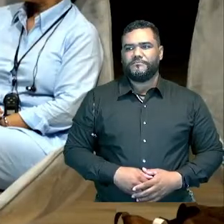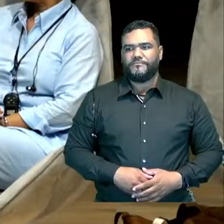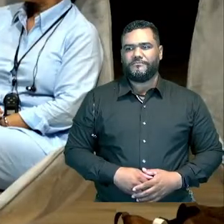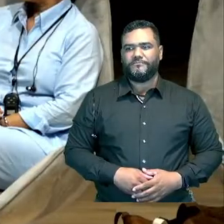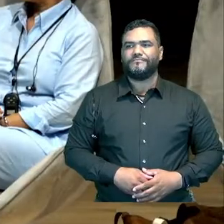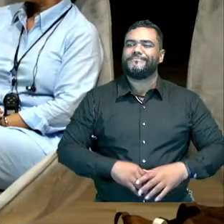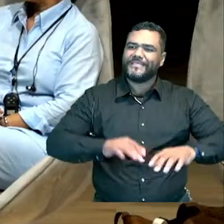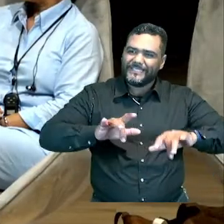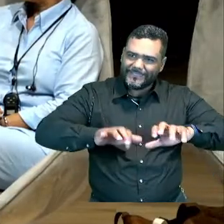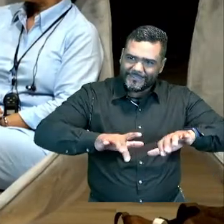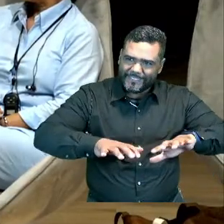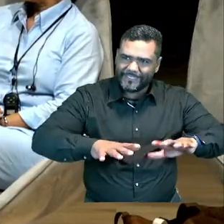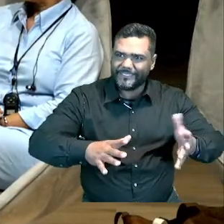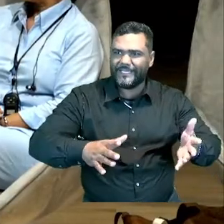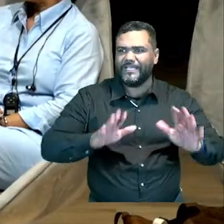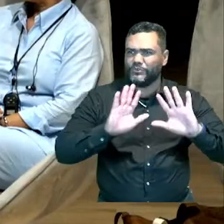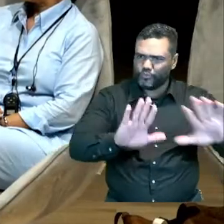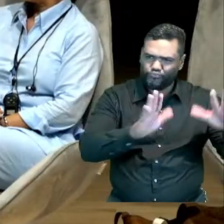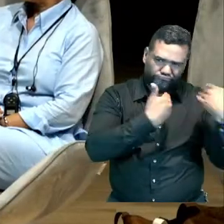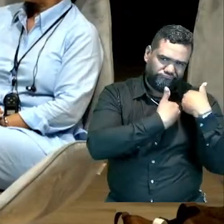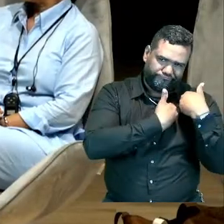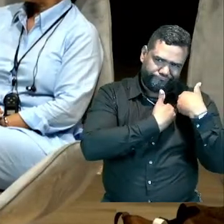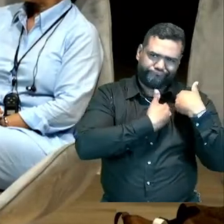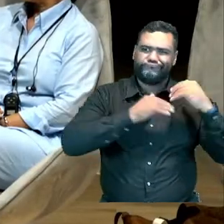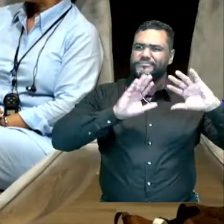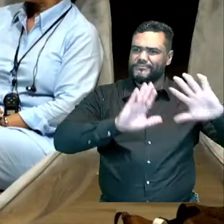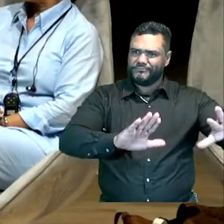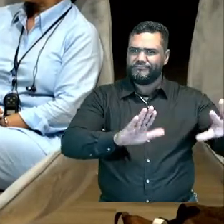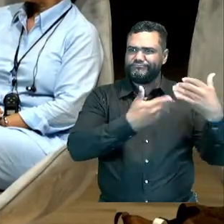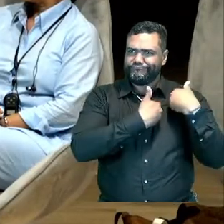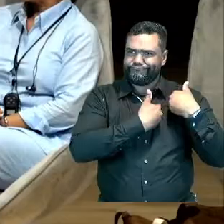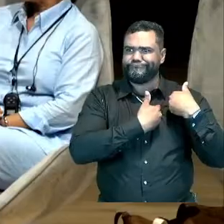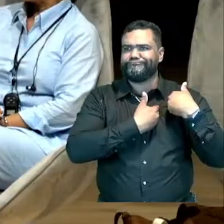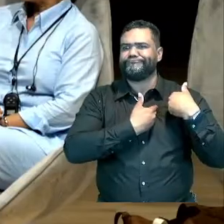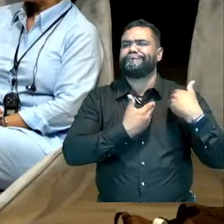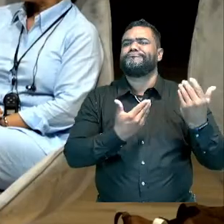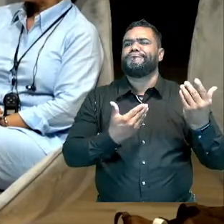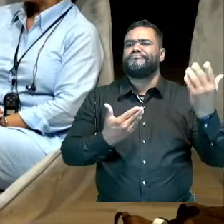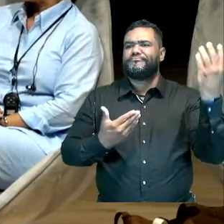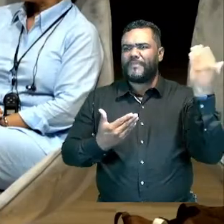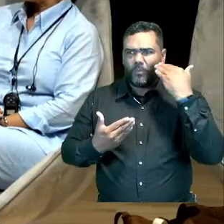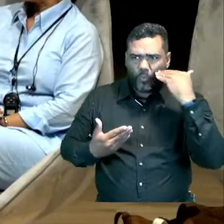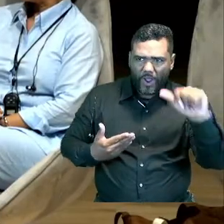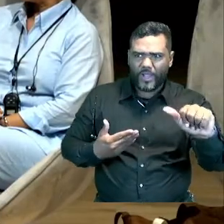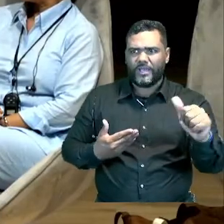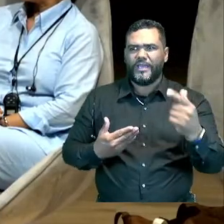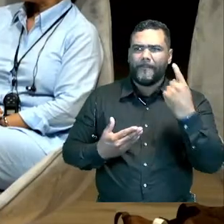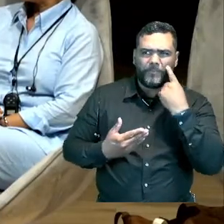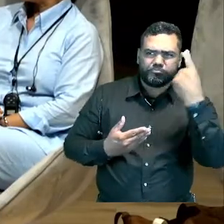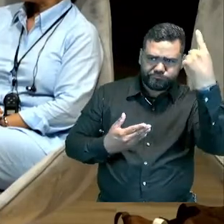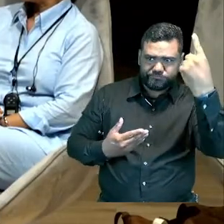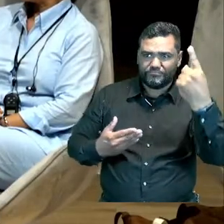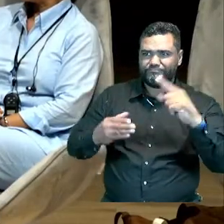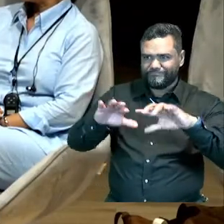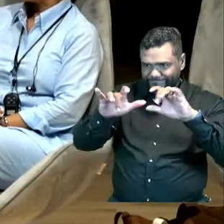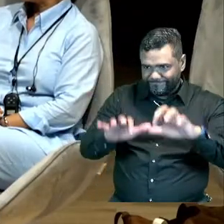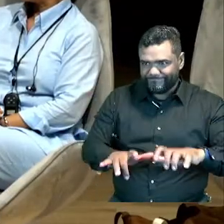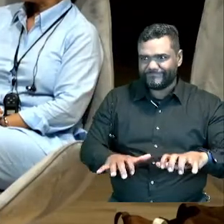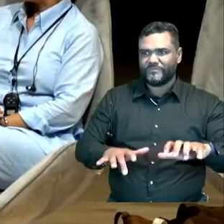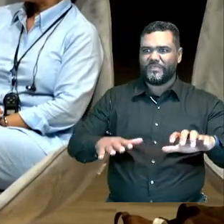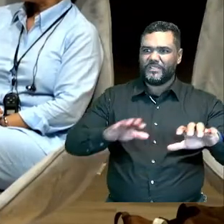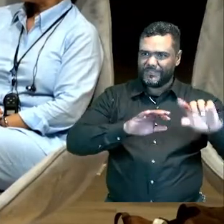and was the first Secretary General of the Association of Caribbean States, which meant a